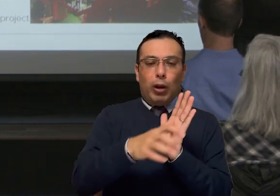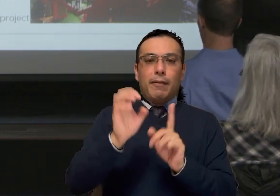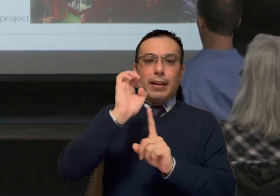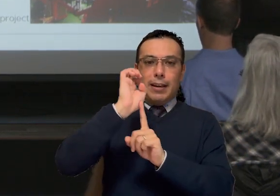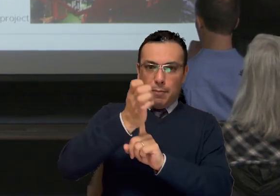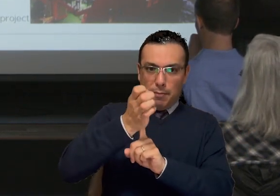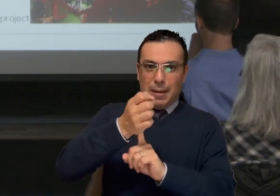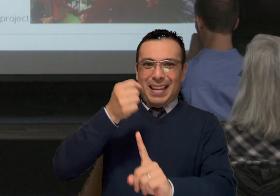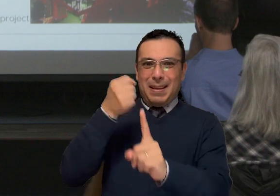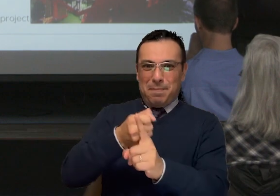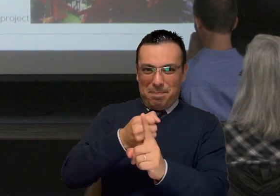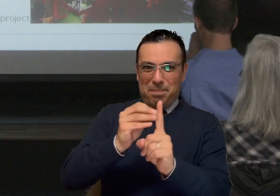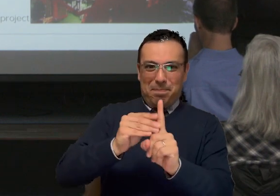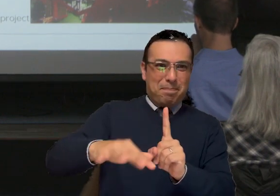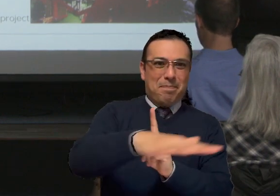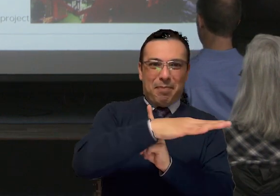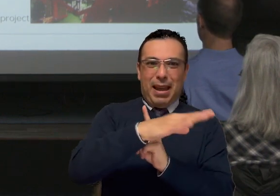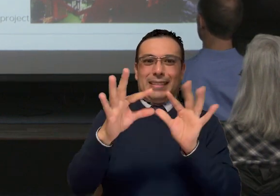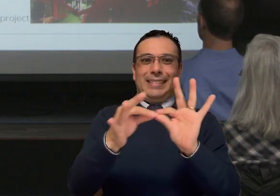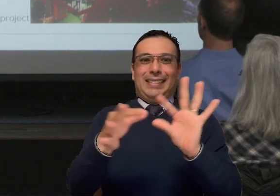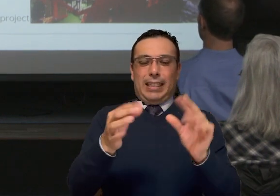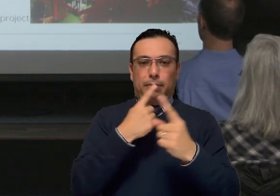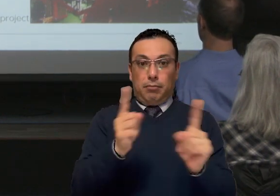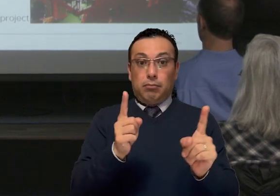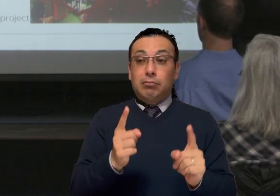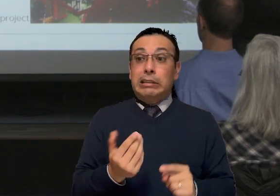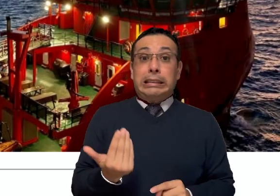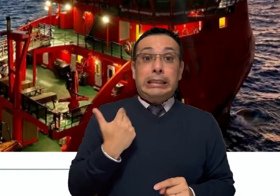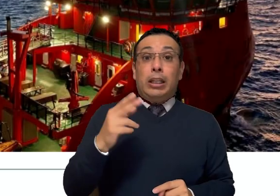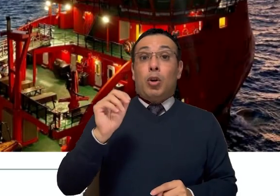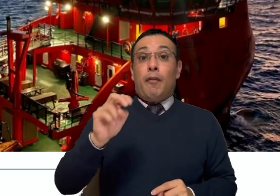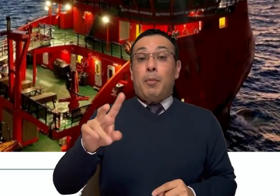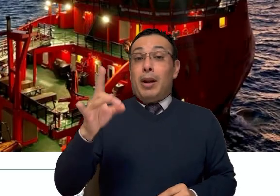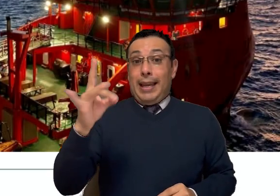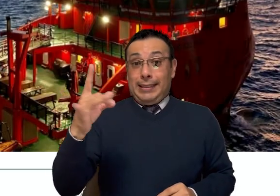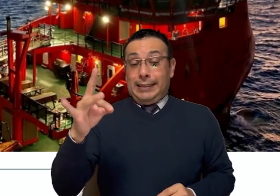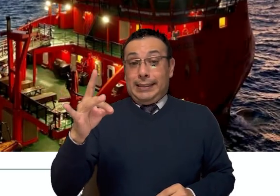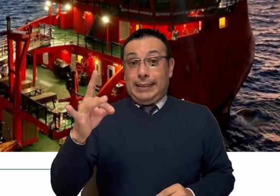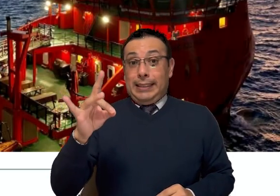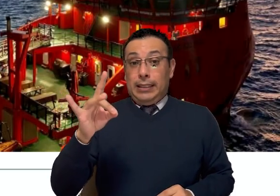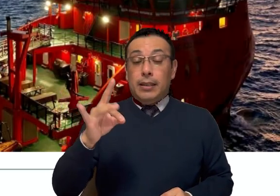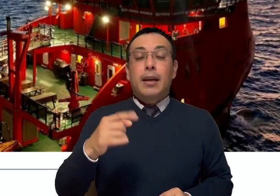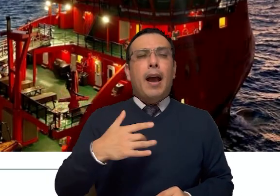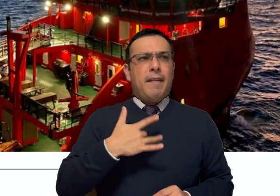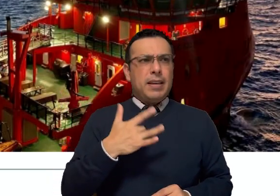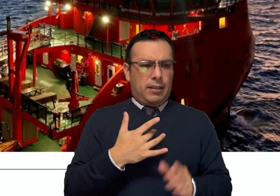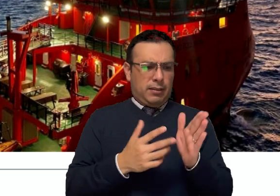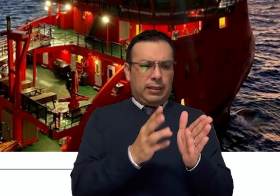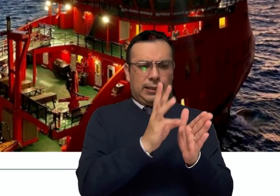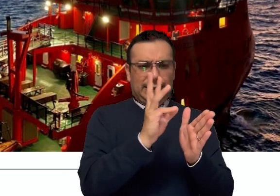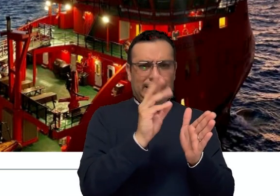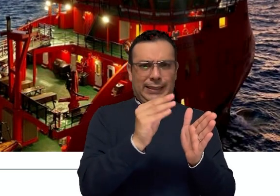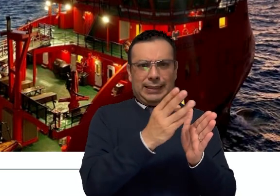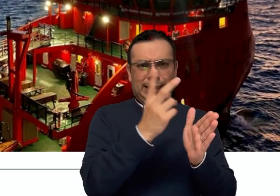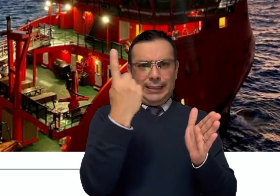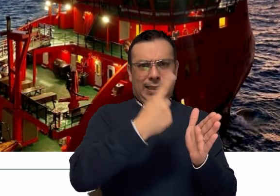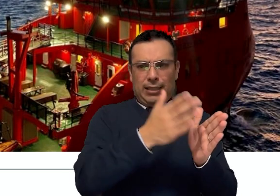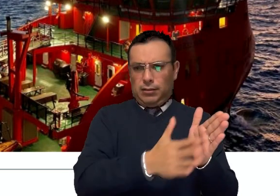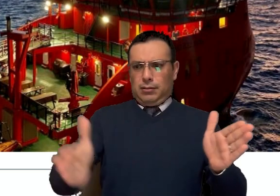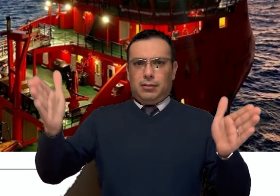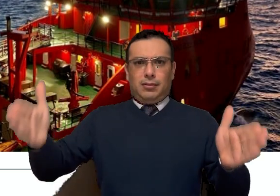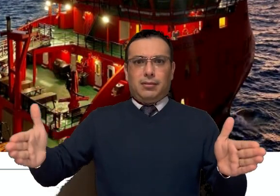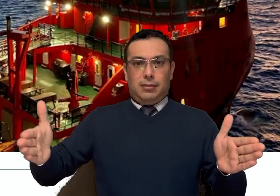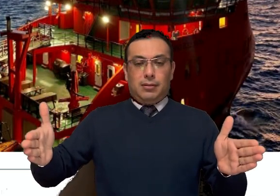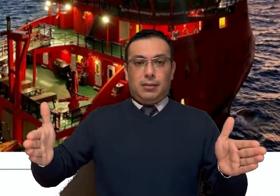issued on November 18th. I believe it goes 60 days, so into January. And there's multiple ways that the public